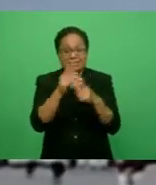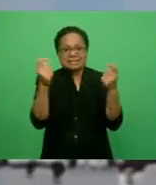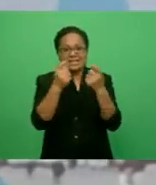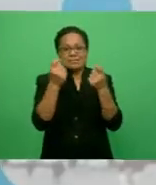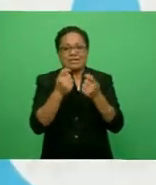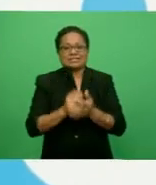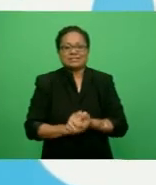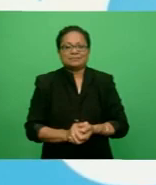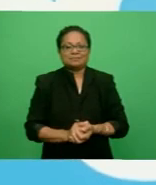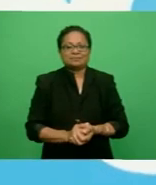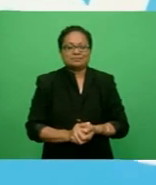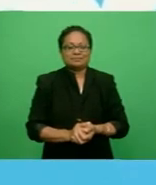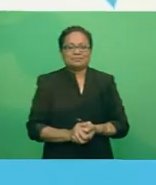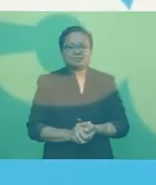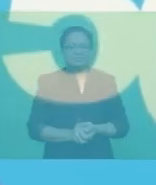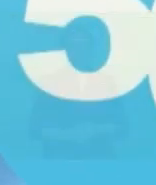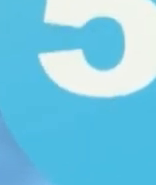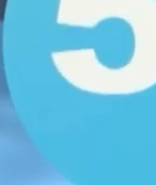News.